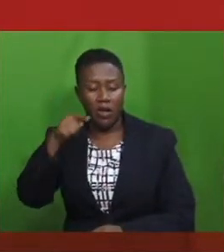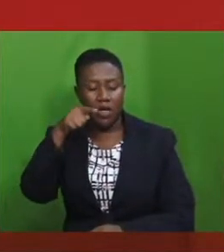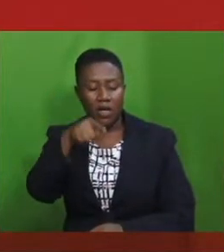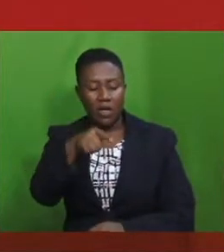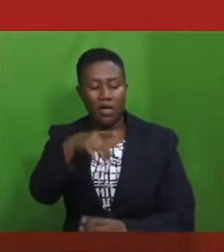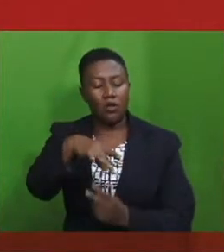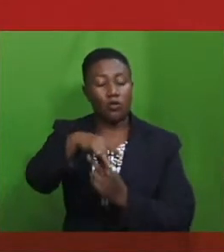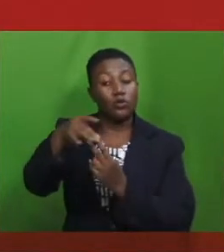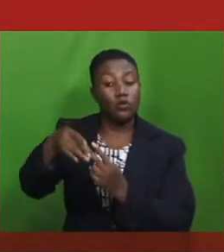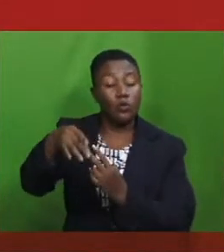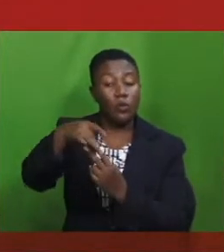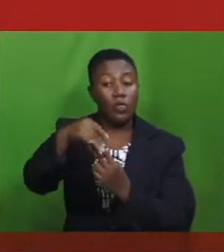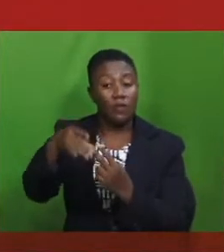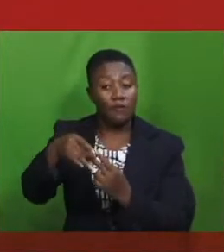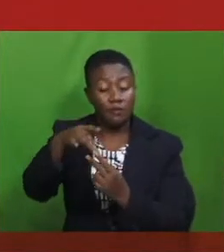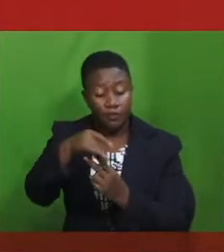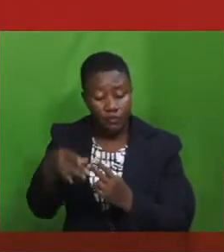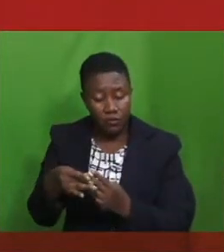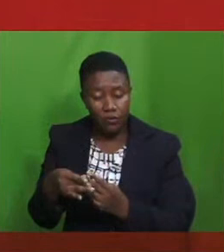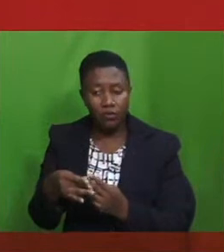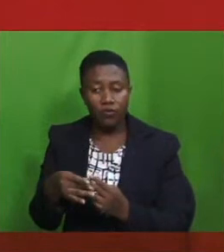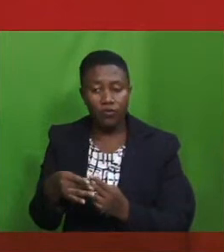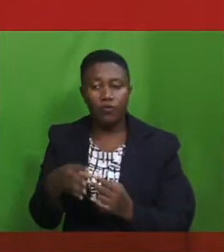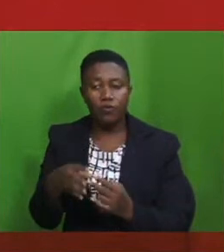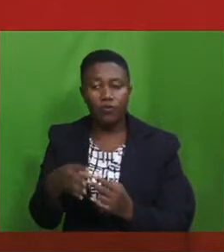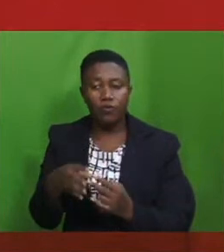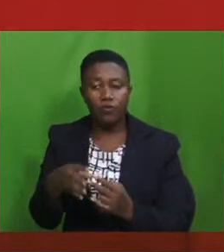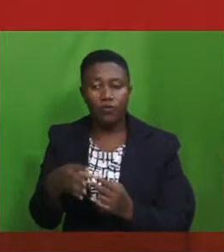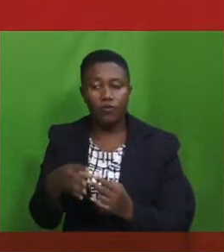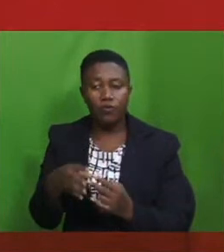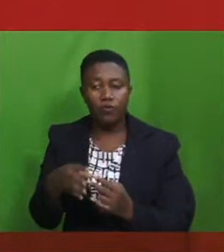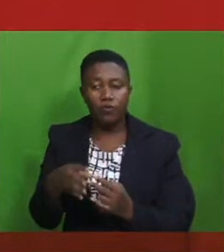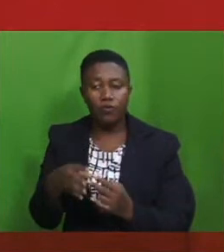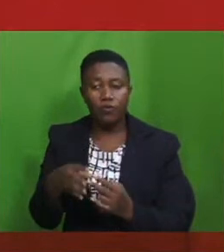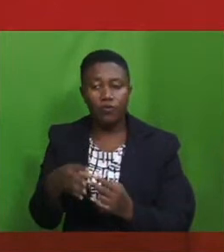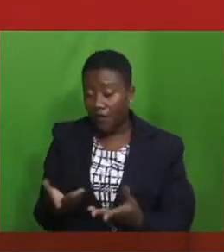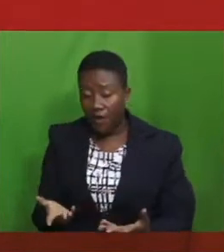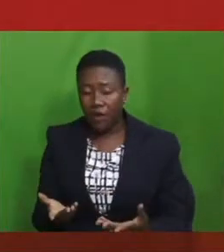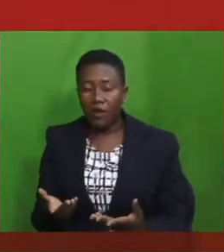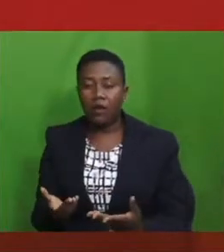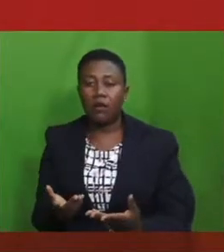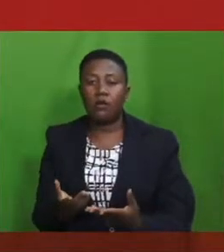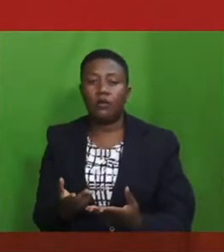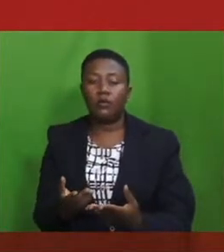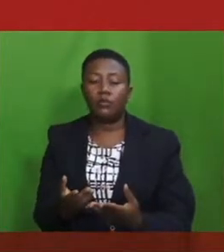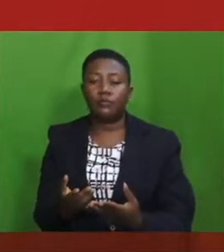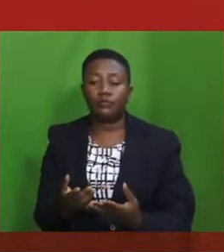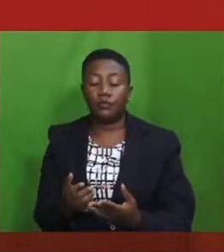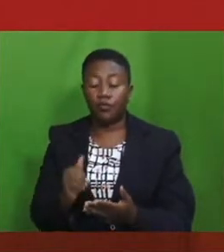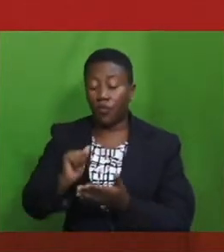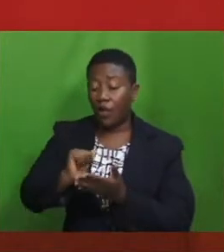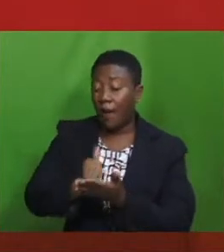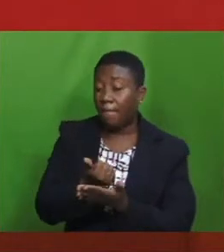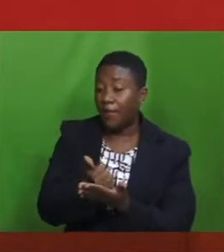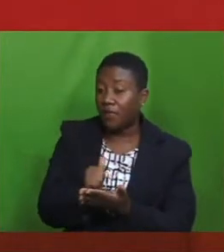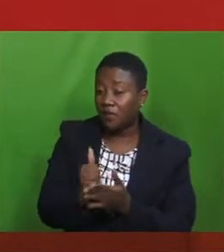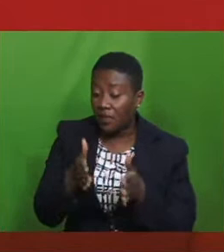delegate. And the last but not the least, we have